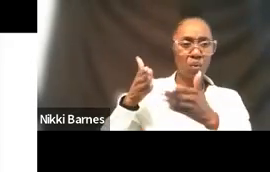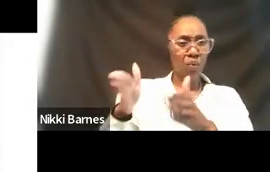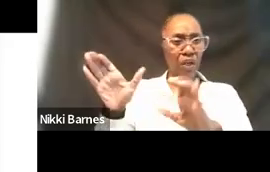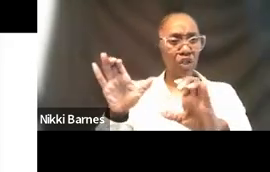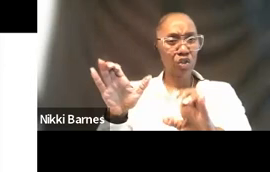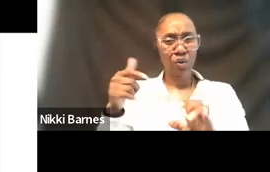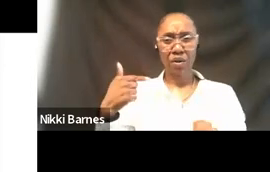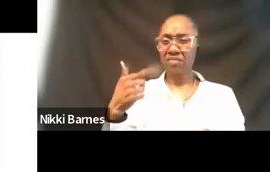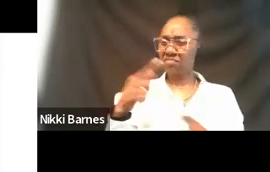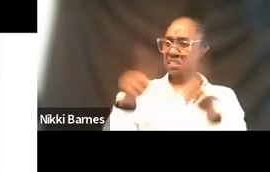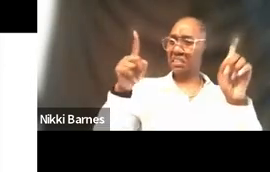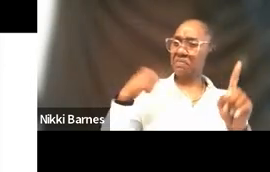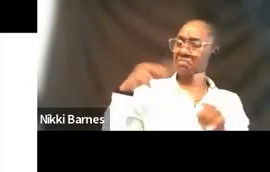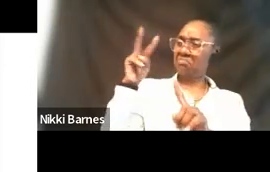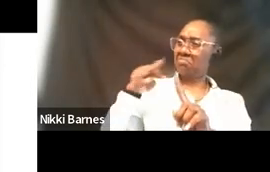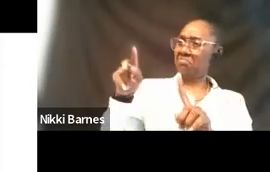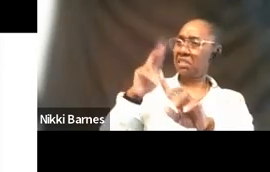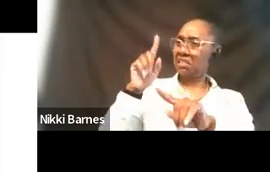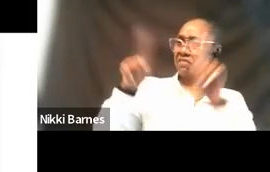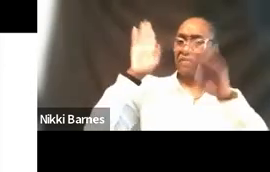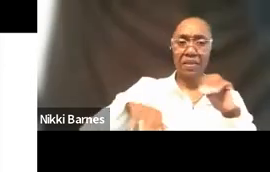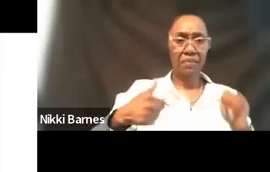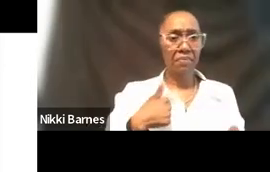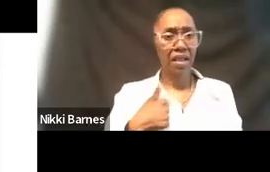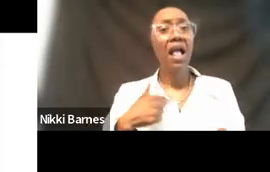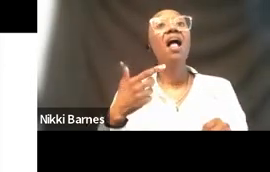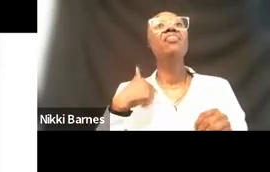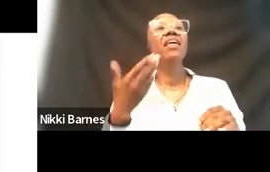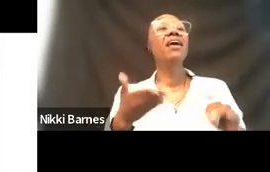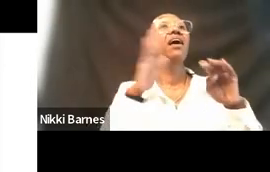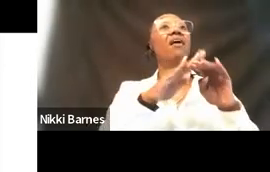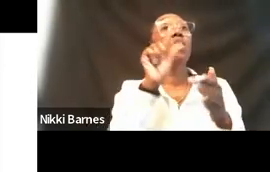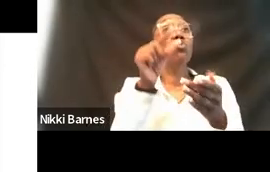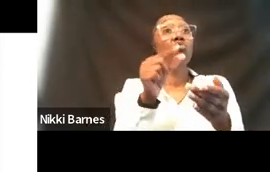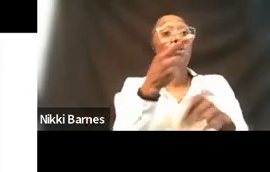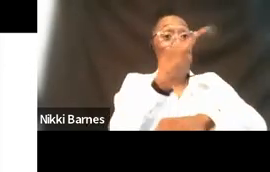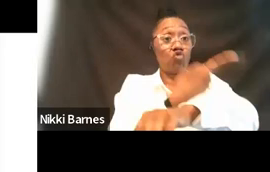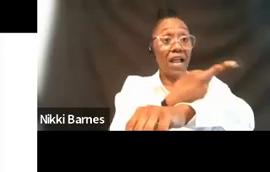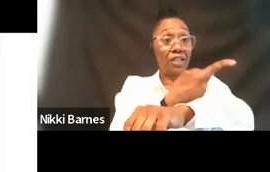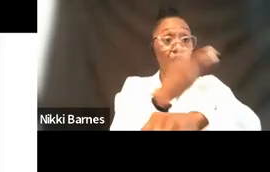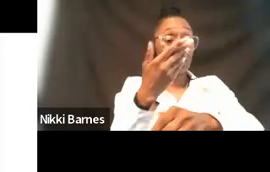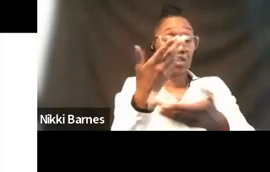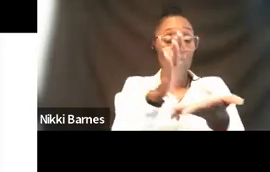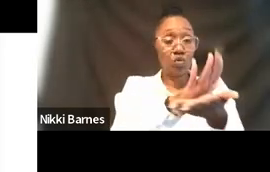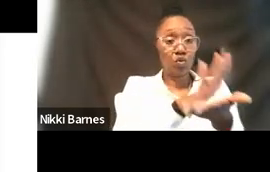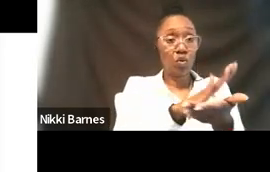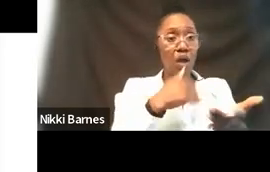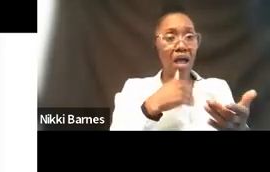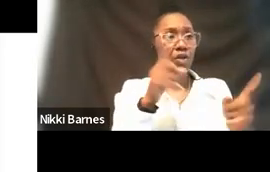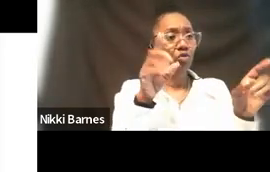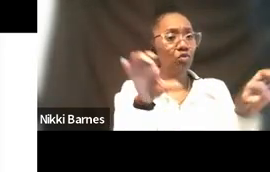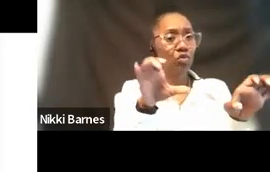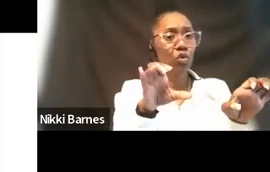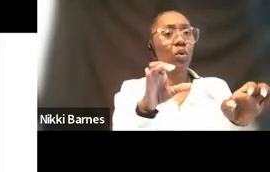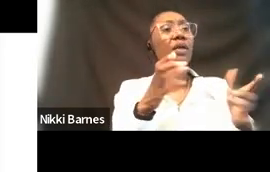me. And then from there, when I was in graduate school, I was providing support, doing clinical